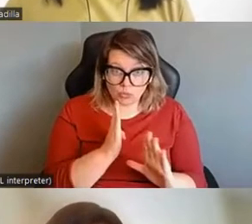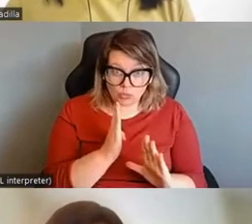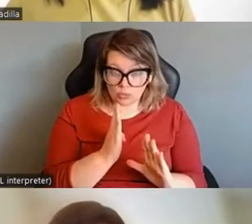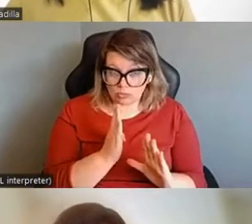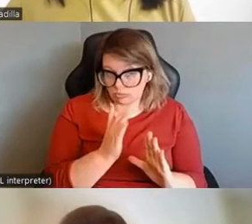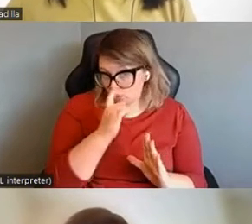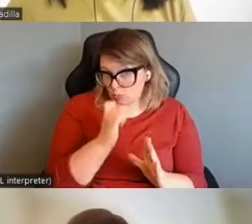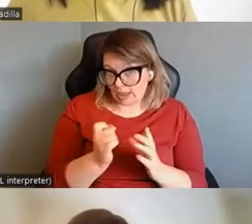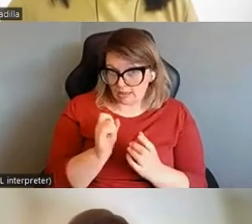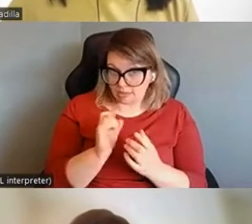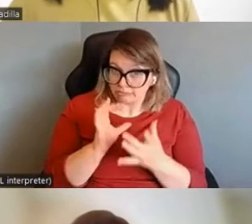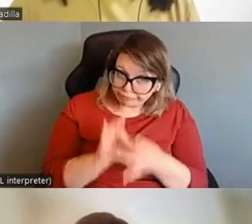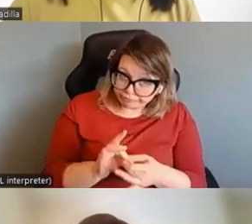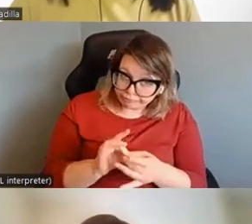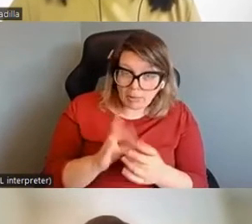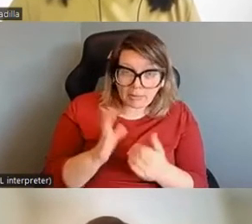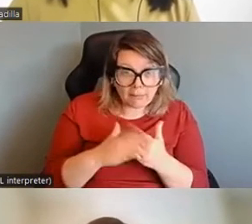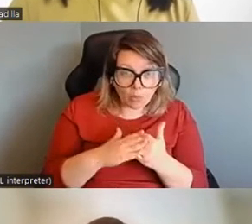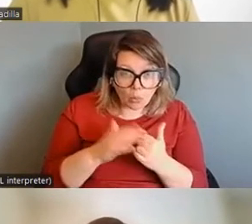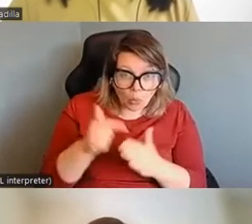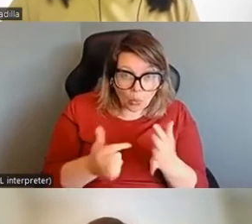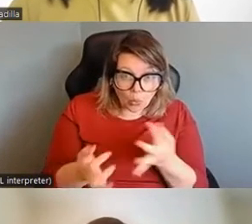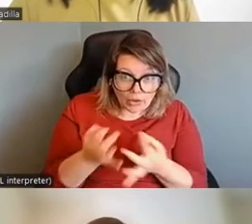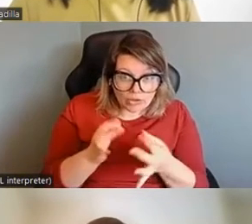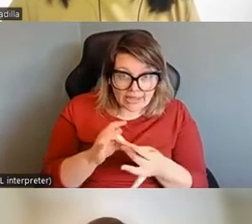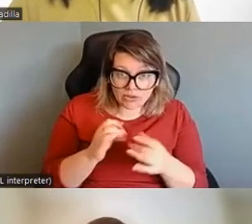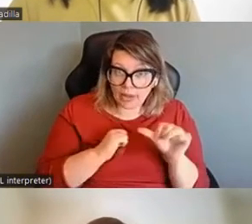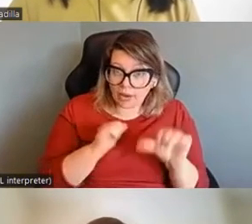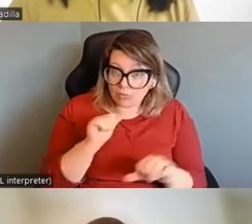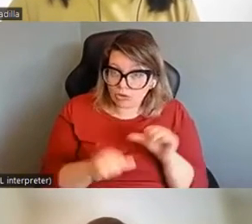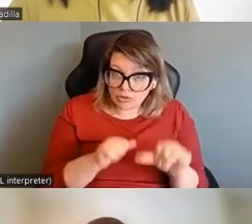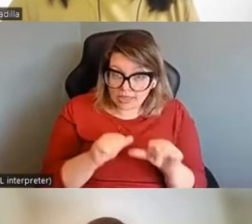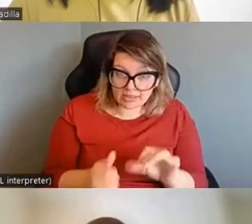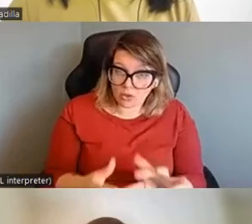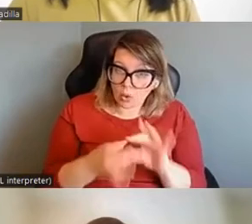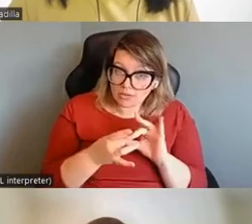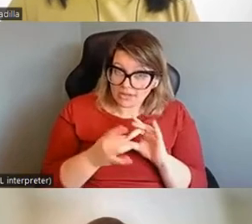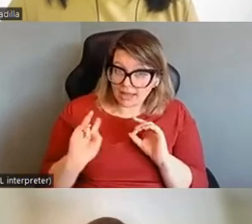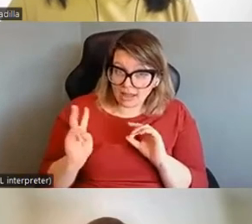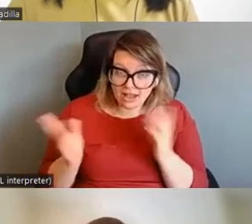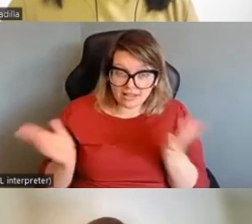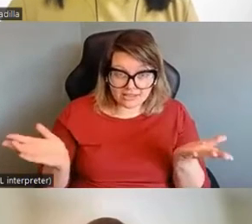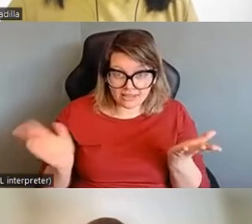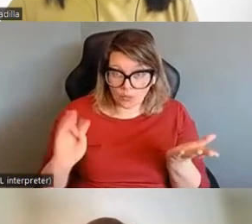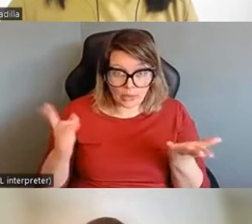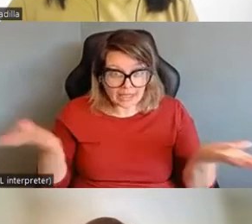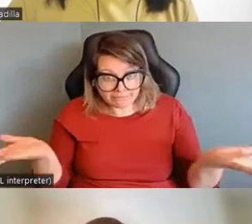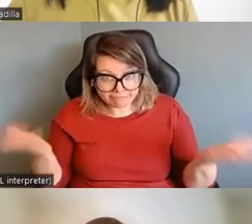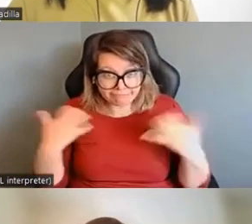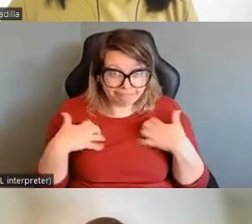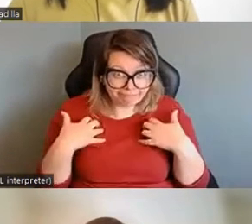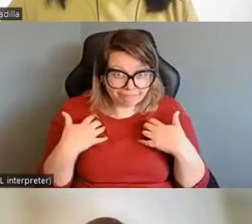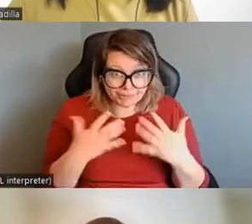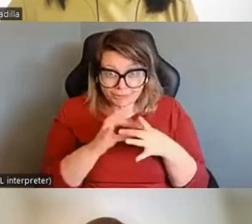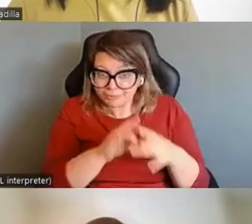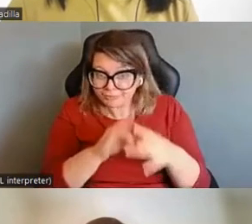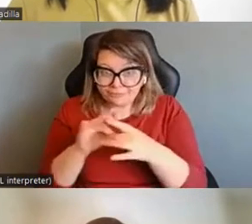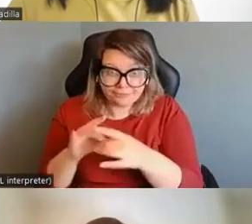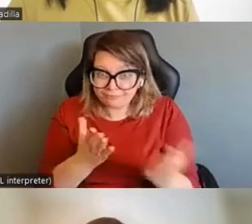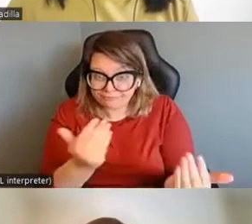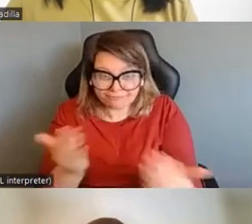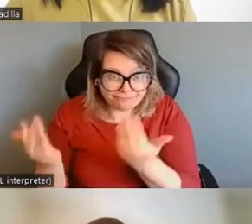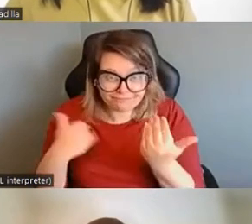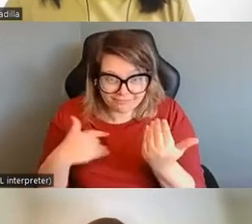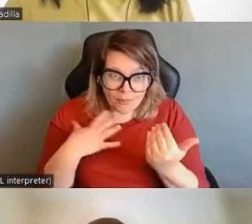you have any follow-up questions as far as our process is concerned, please reach out. Nancy and I are always very excited and very,